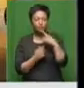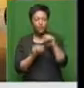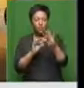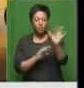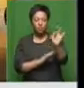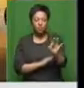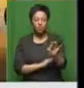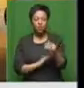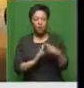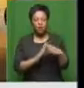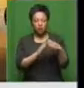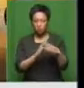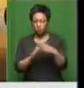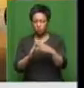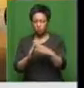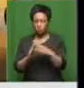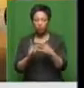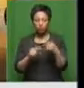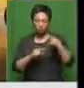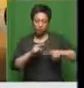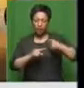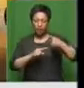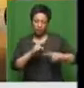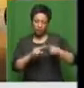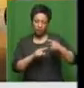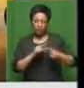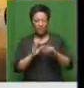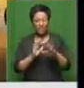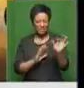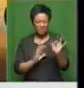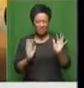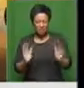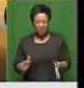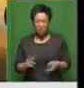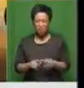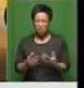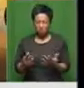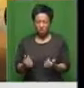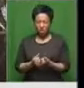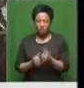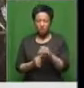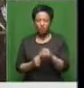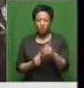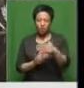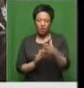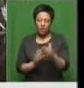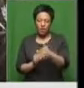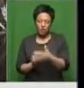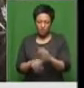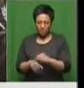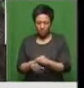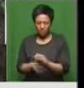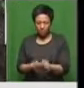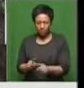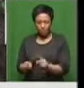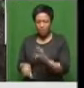South African households actually do recycle. And that does create the challenges for us with our packaging. Okay, so you've got